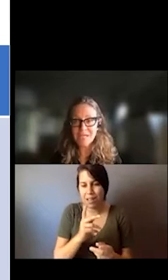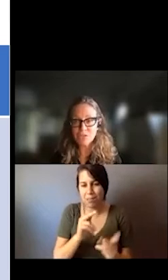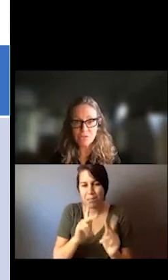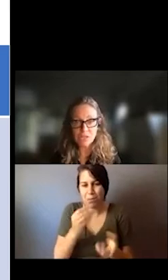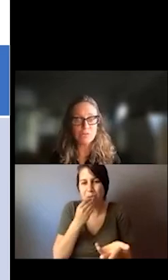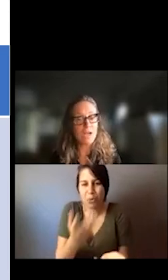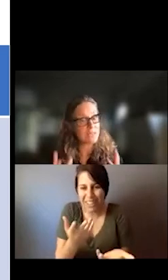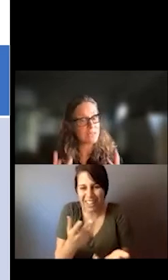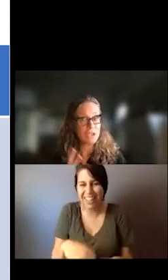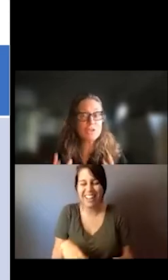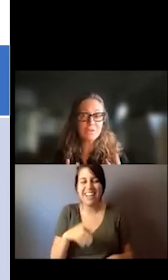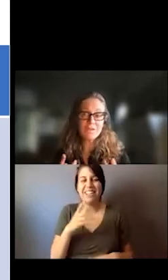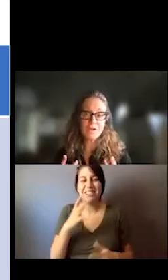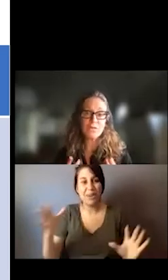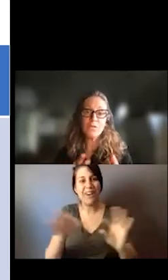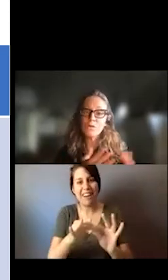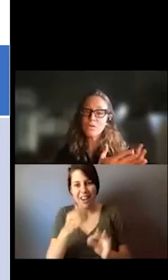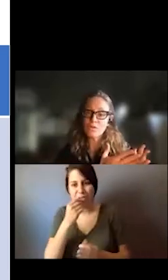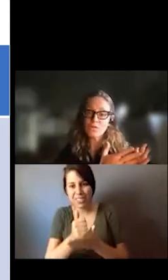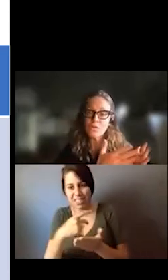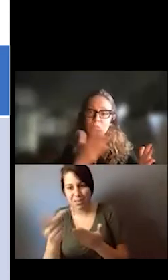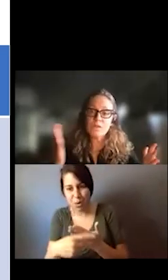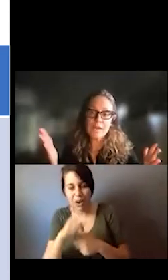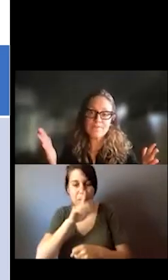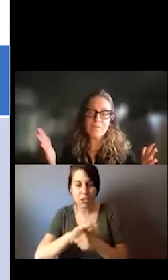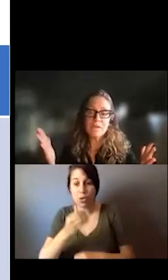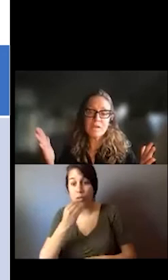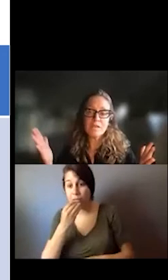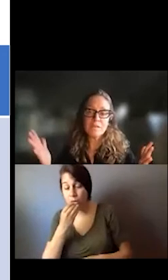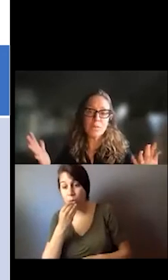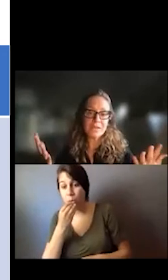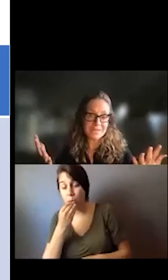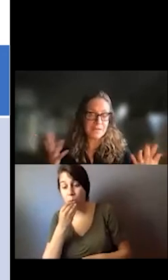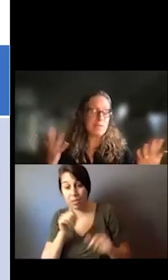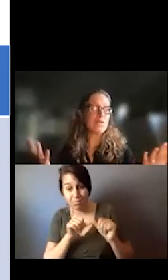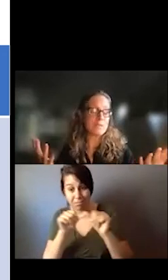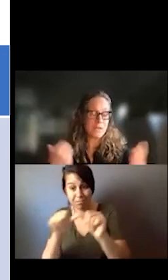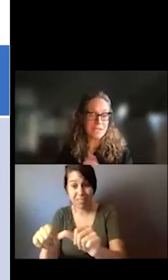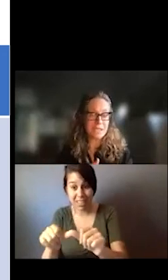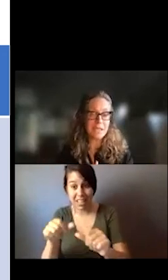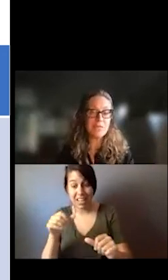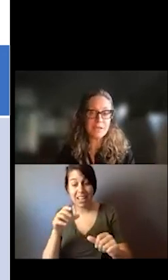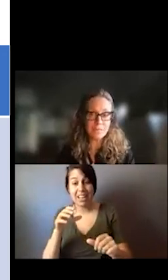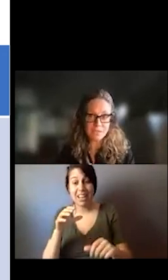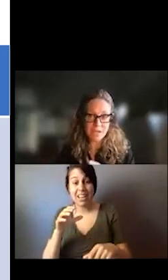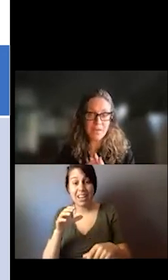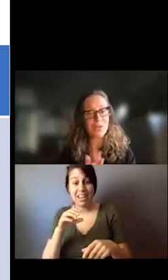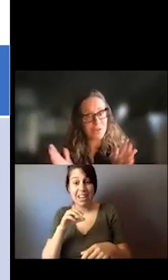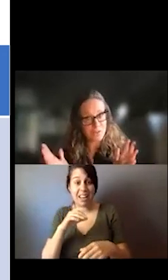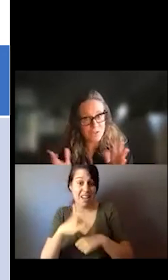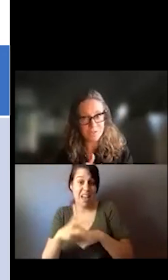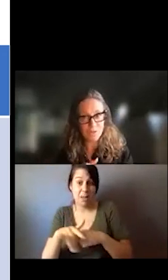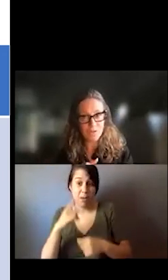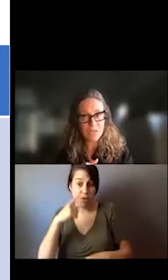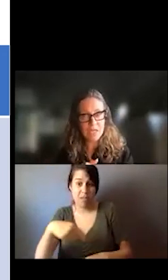assistance programs, making sure, trying to make sure that their food is more that food is more consistently available to